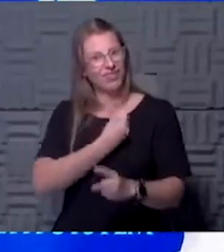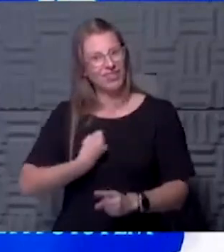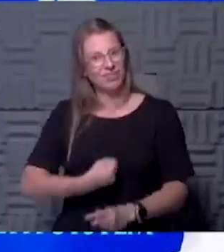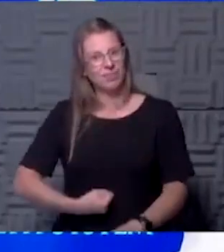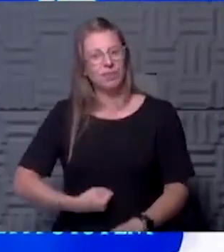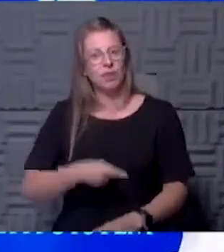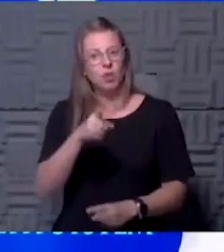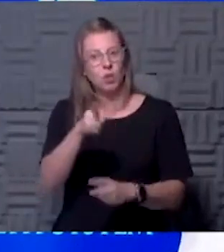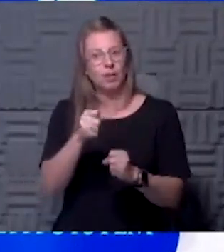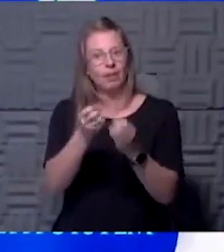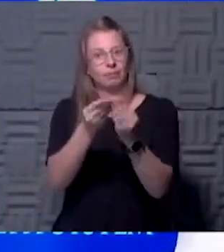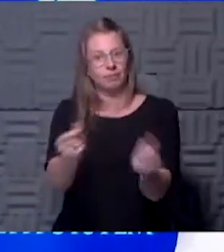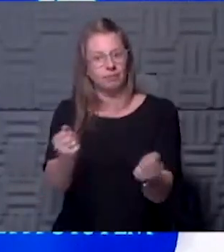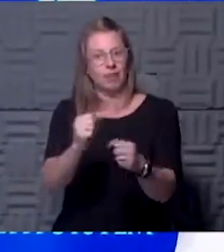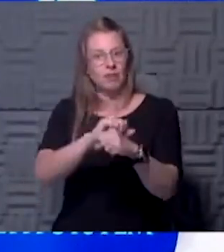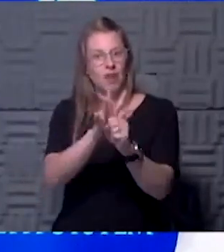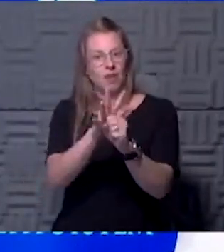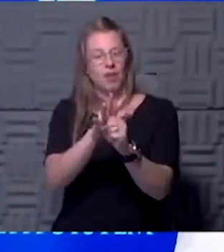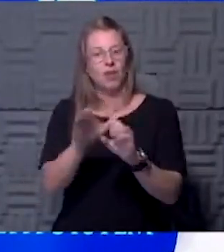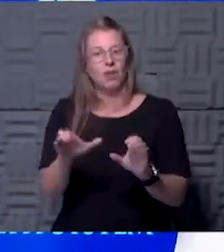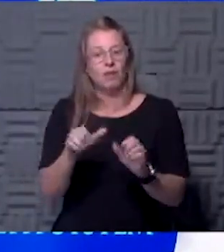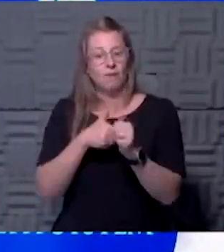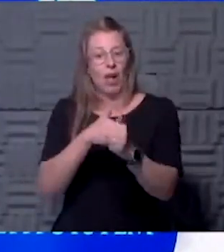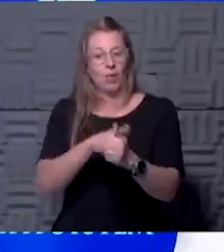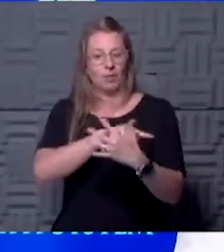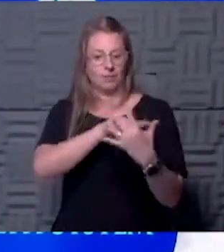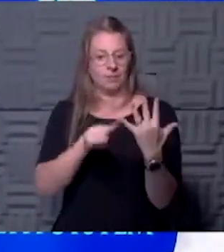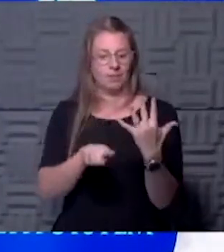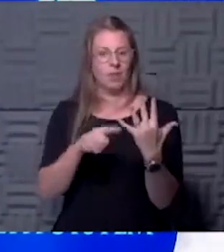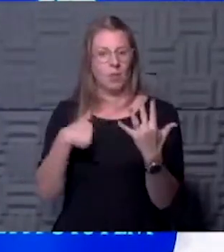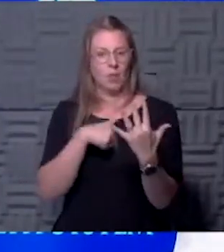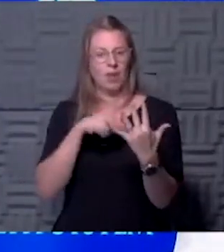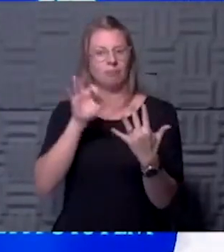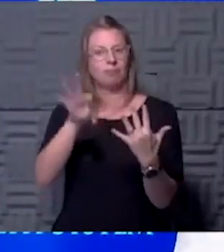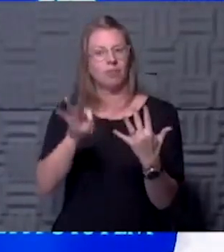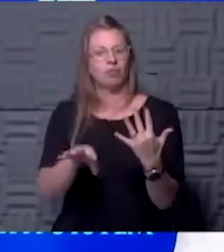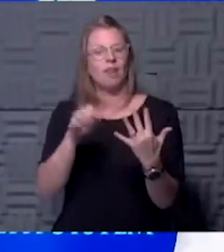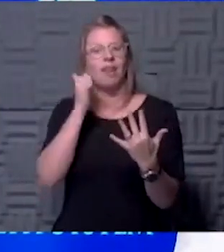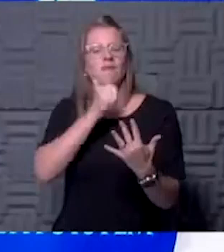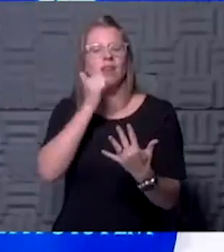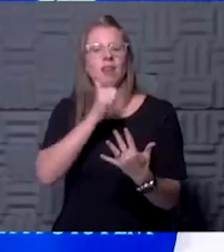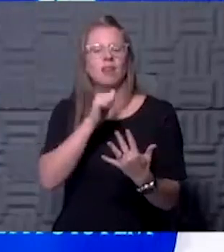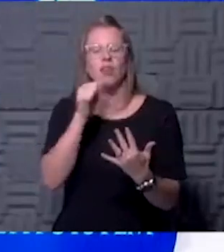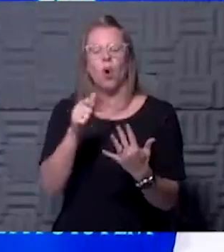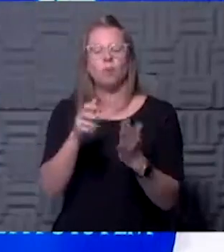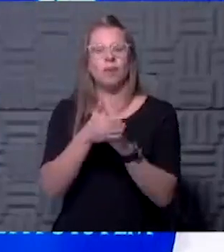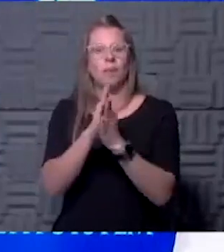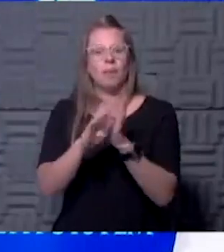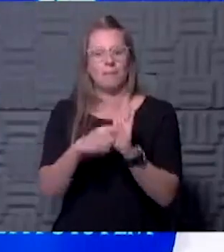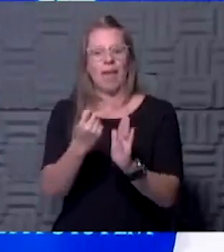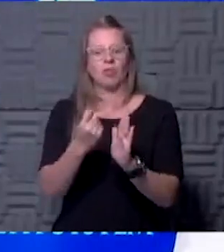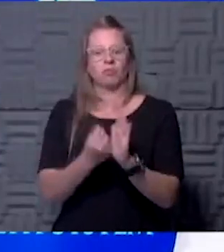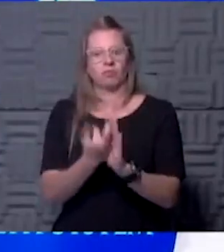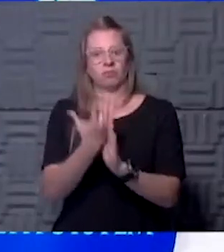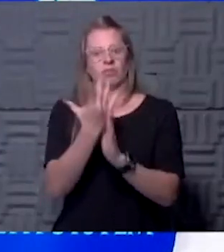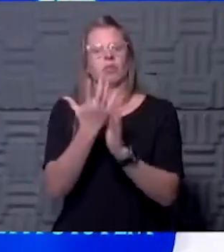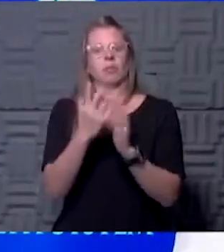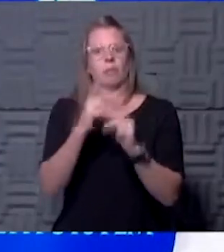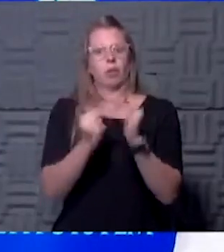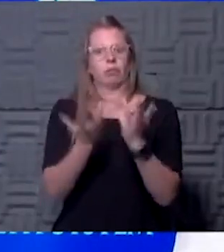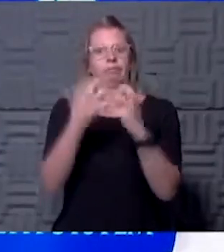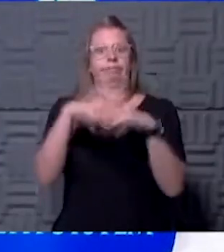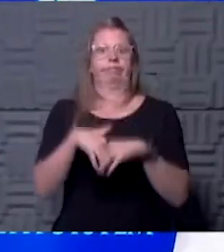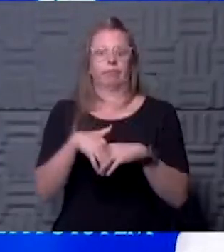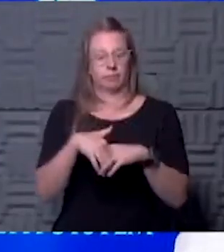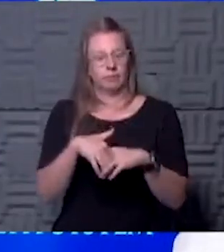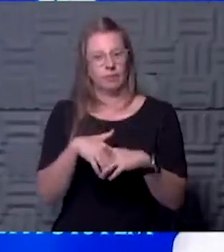you can beat it by doing the things we talk about doing every day. So don't be the match that starts the fire that burns the building down.